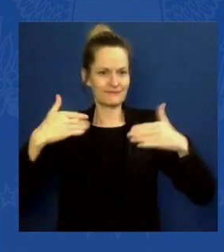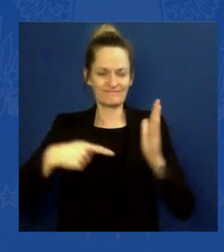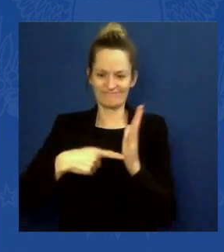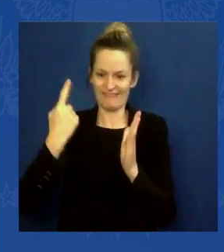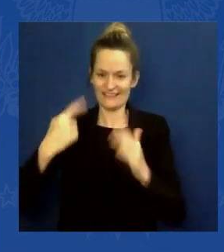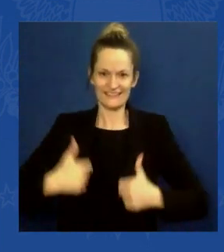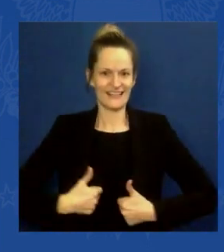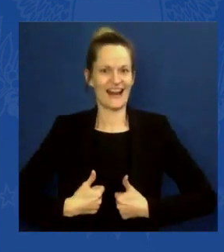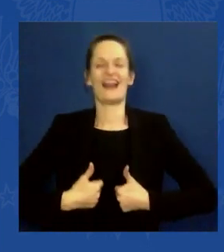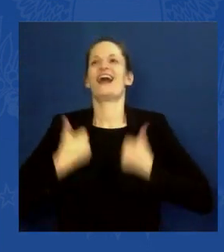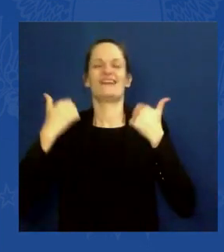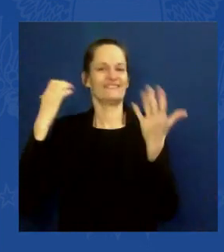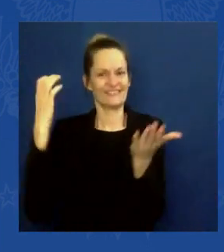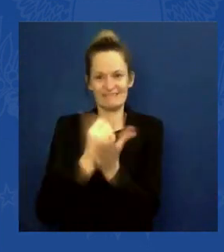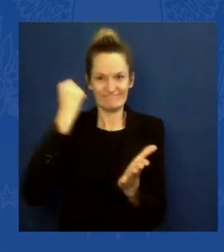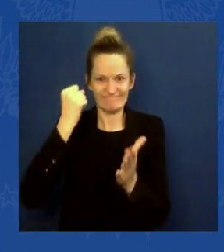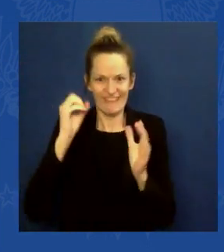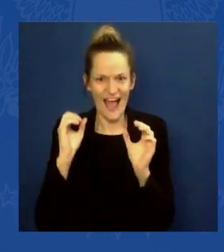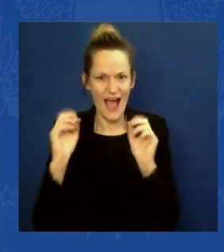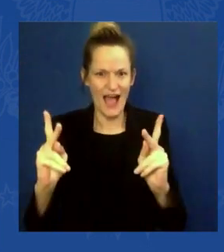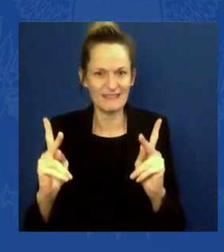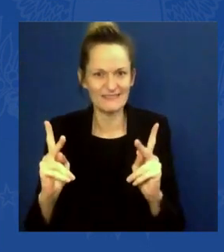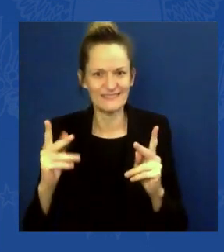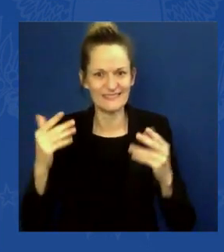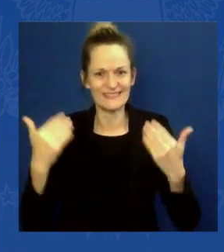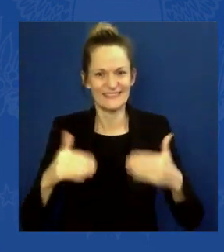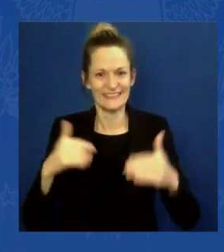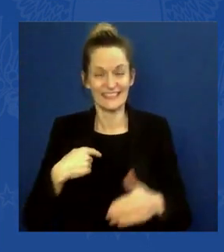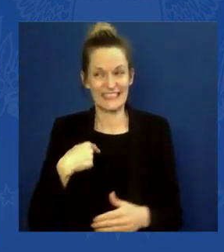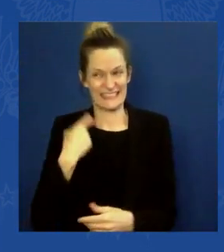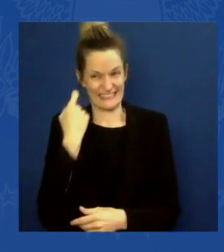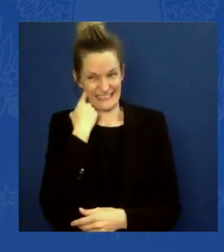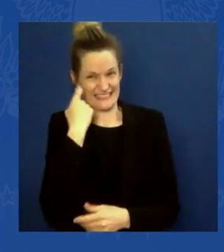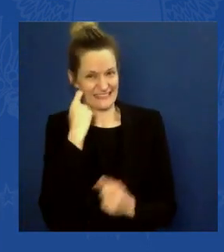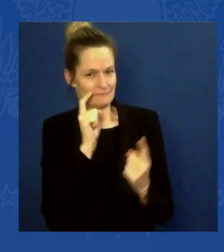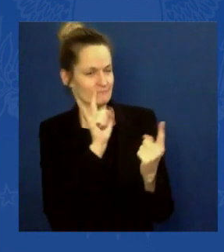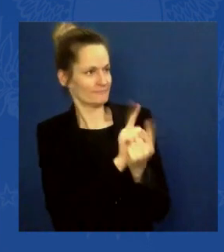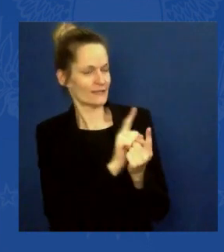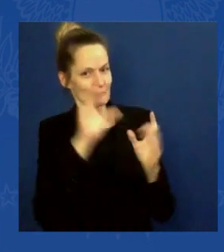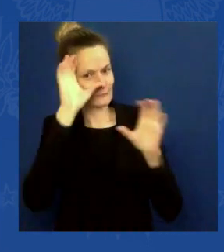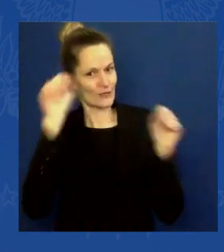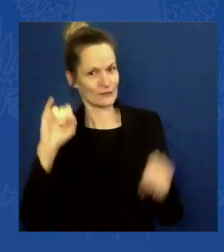first time in my life, but I feel like he's had my back for years.